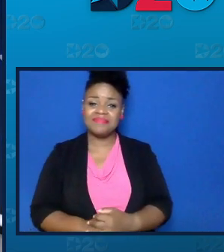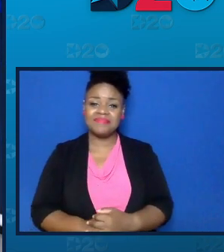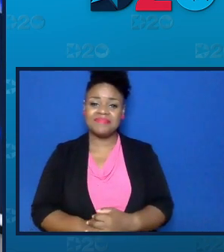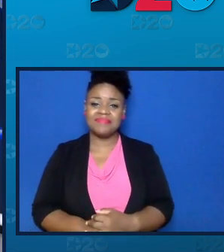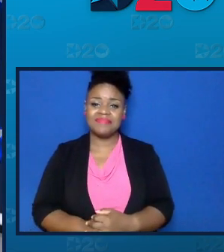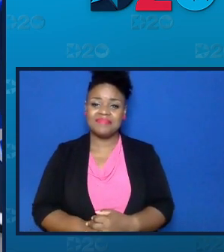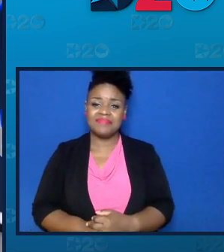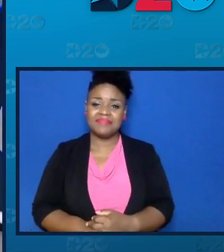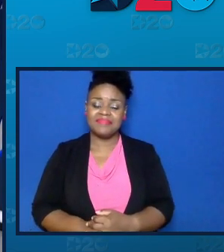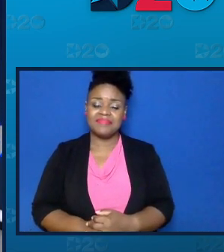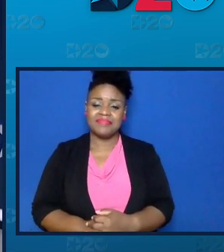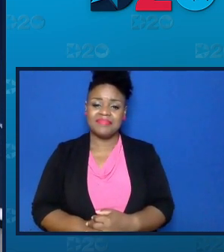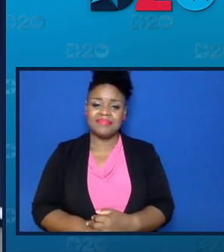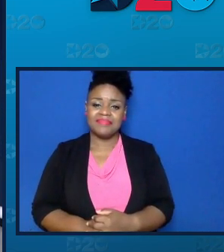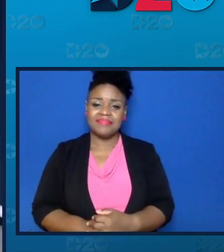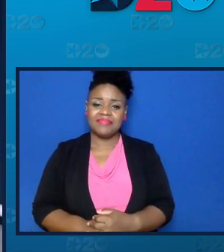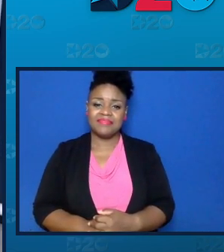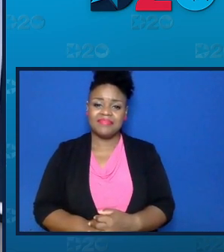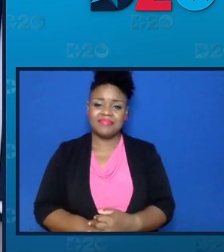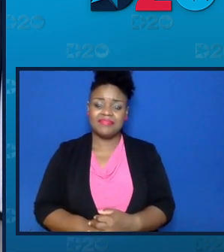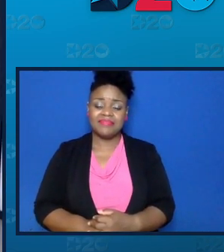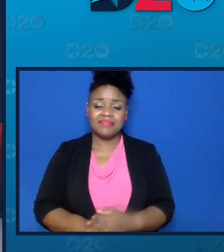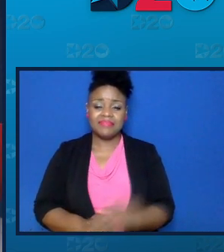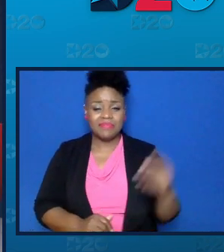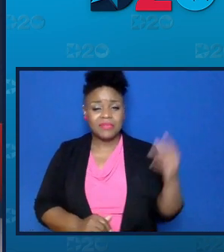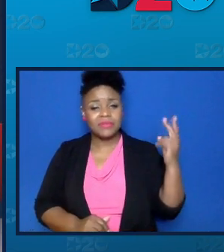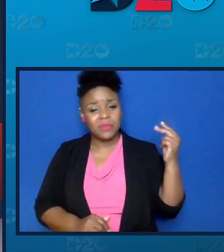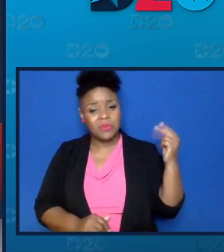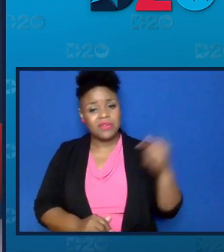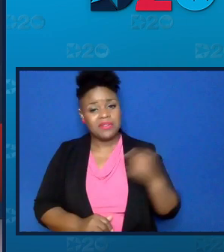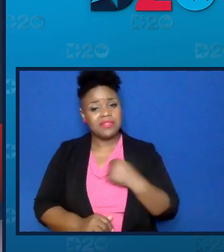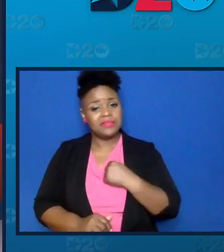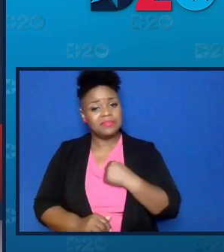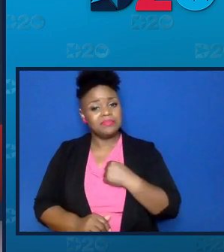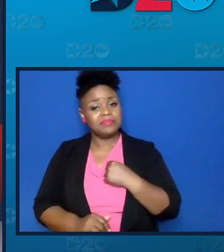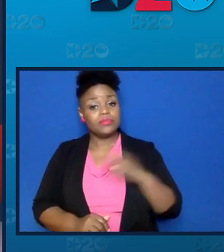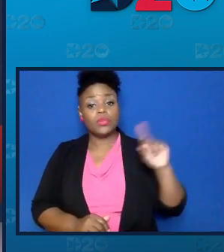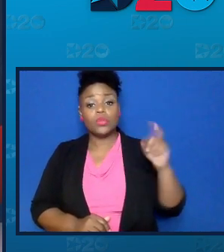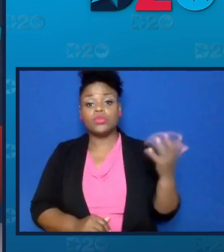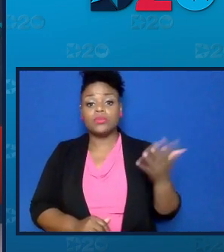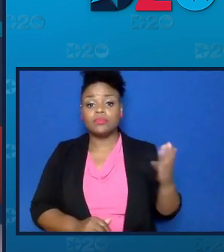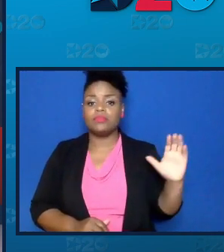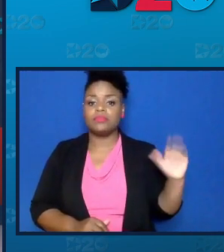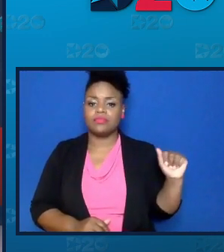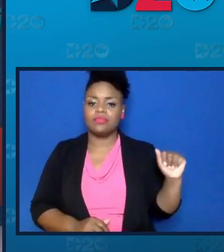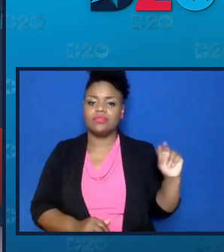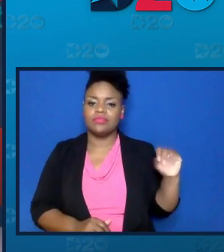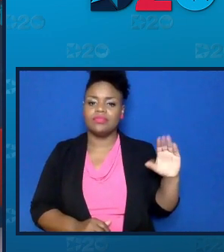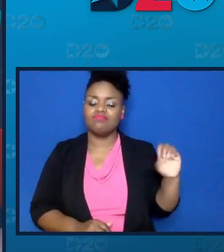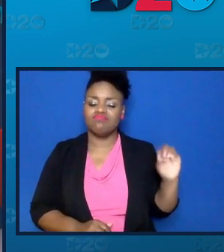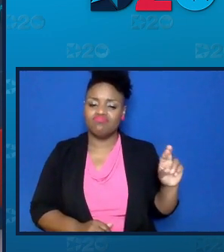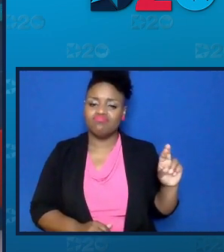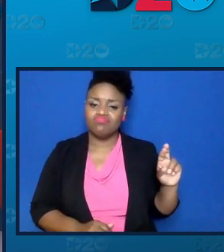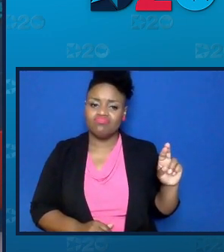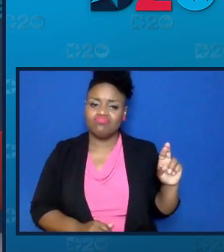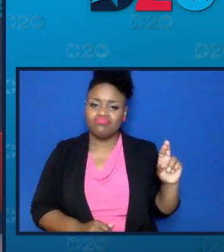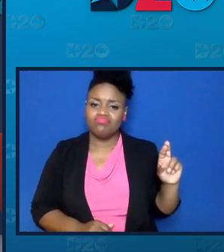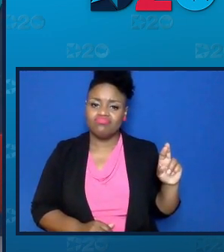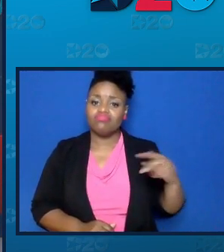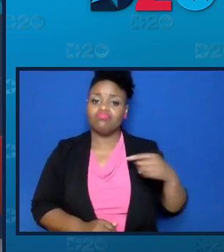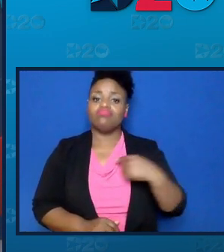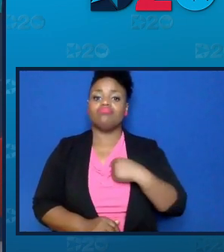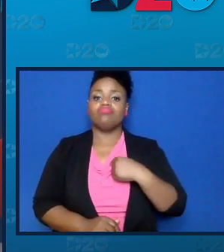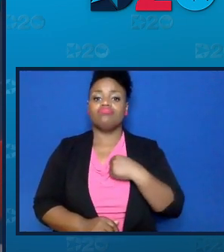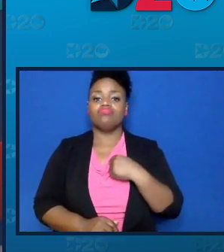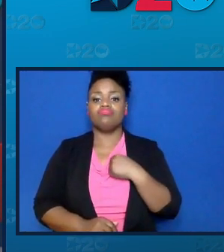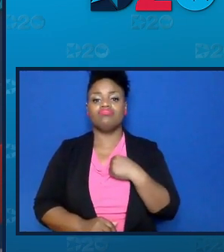A couple of years ago, I was diagnosed with cancer, and I was absolutely